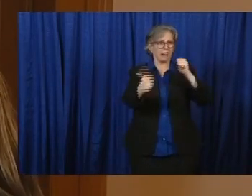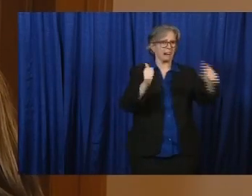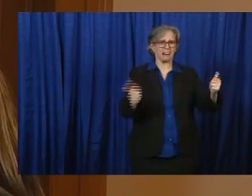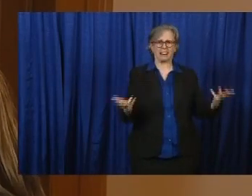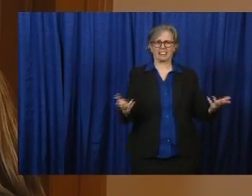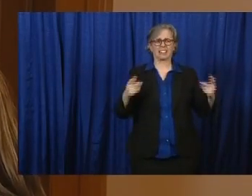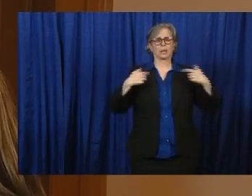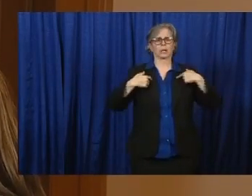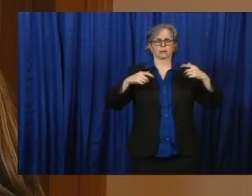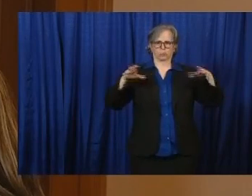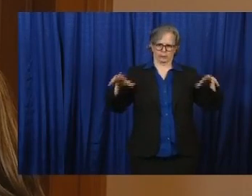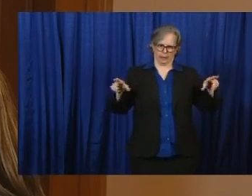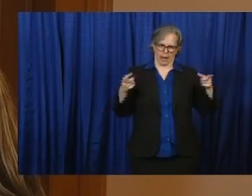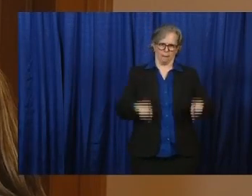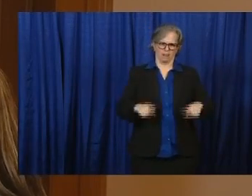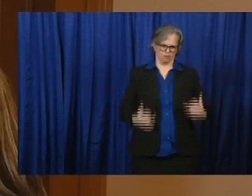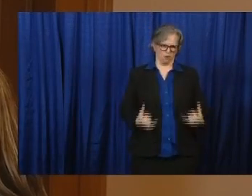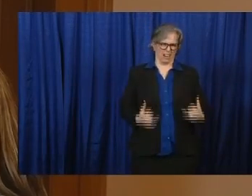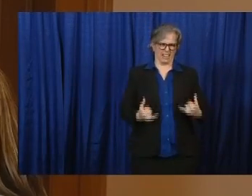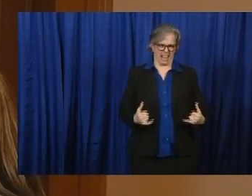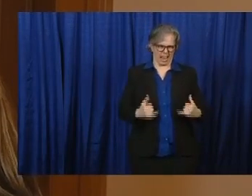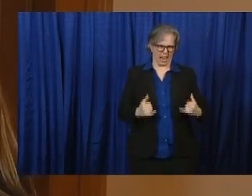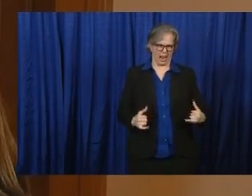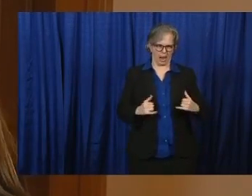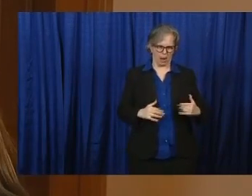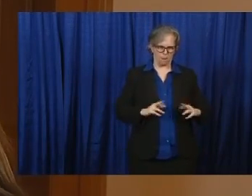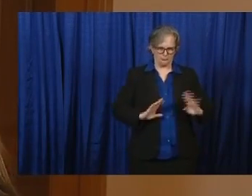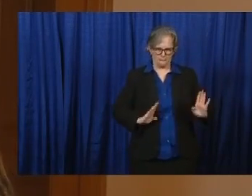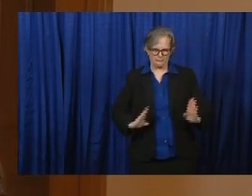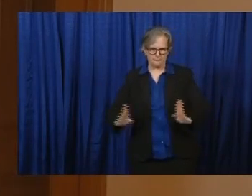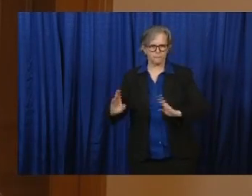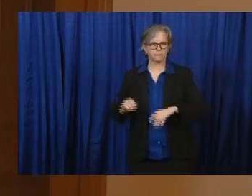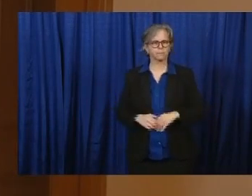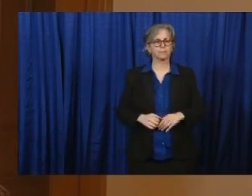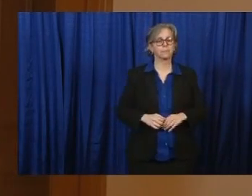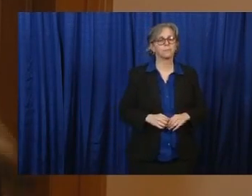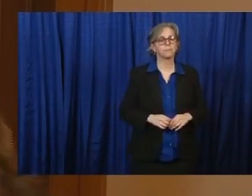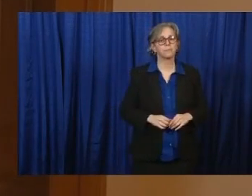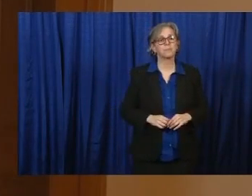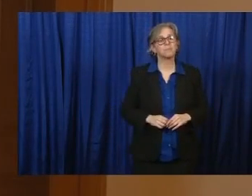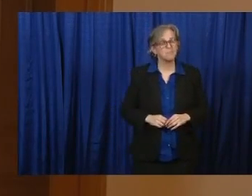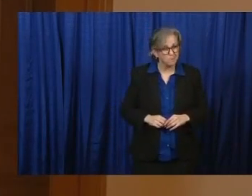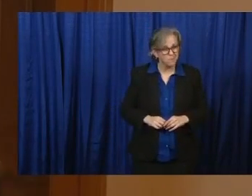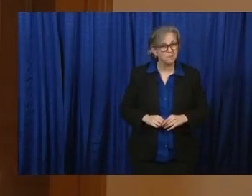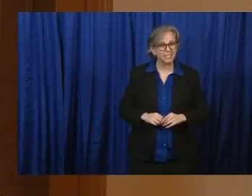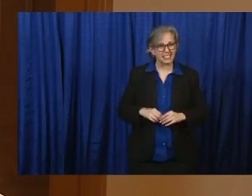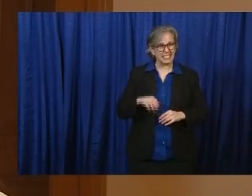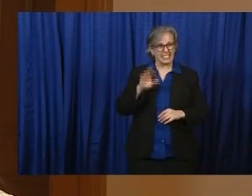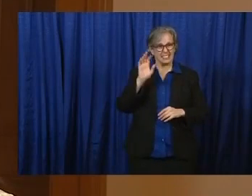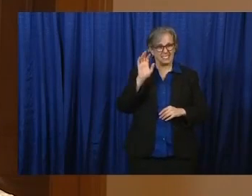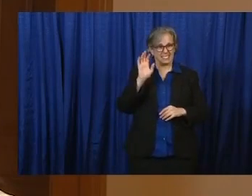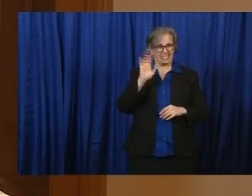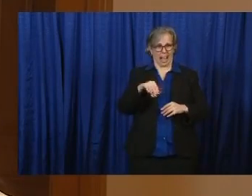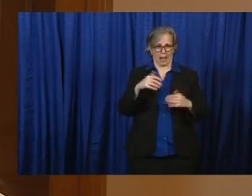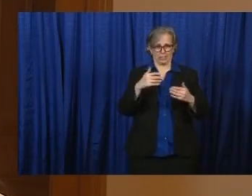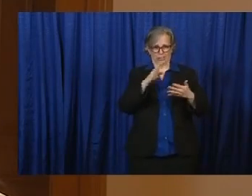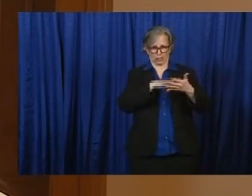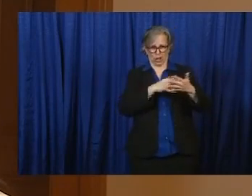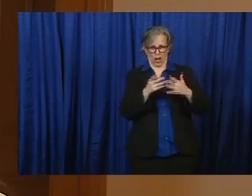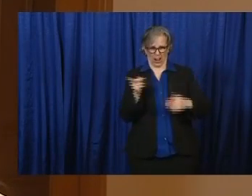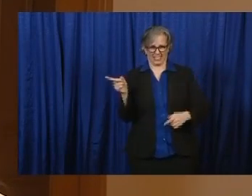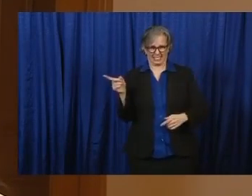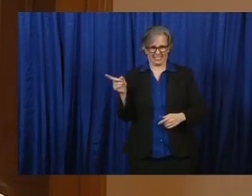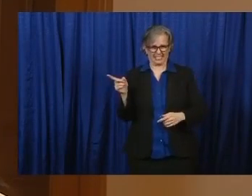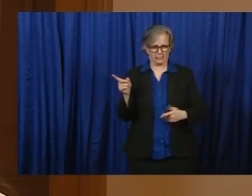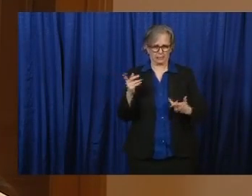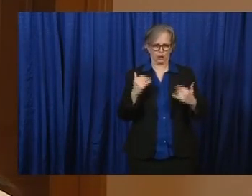currently. Next slide. Similarly, looking at this line up here is our current capacity. We know we